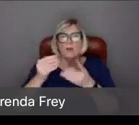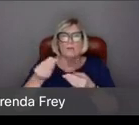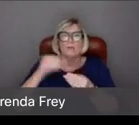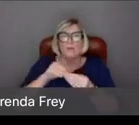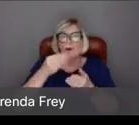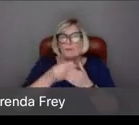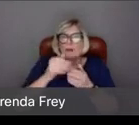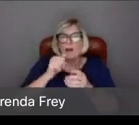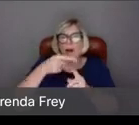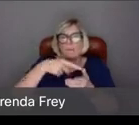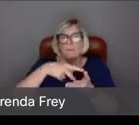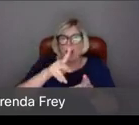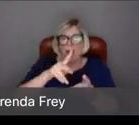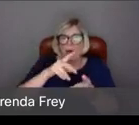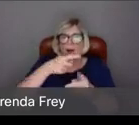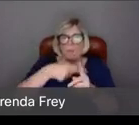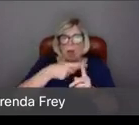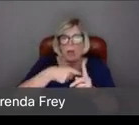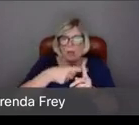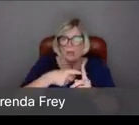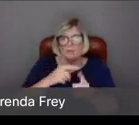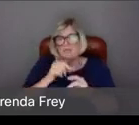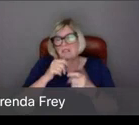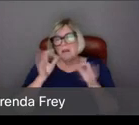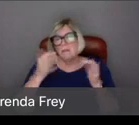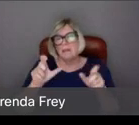of a deal. But when you look at it in totality,